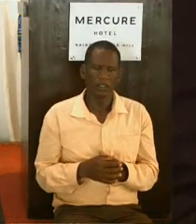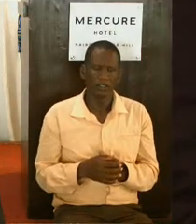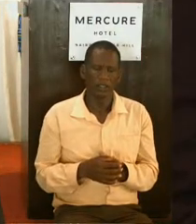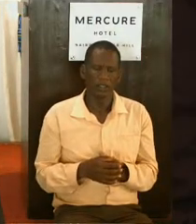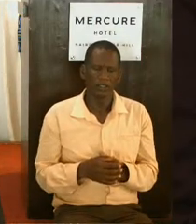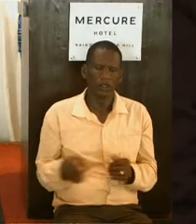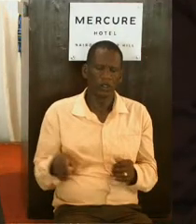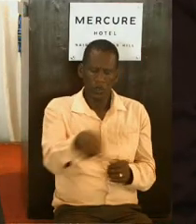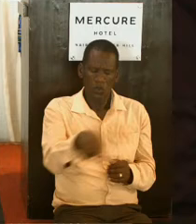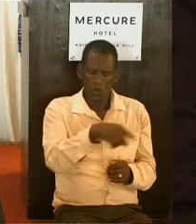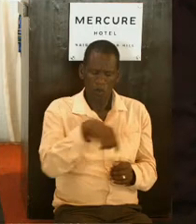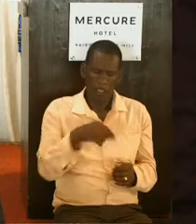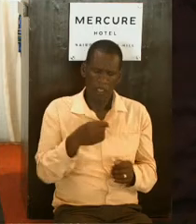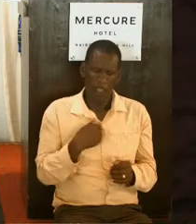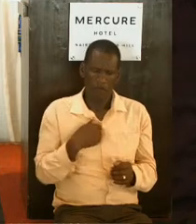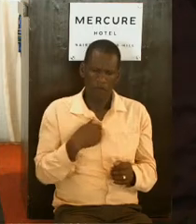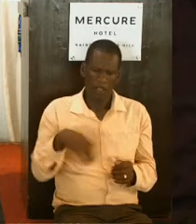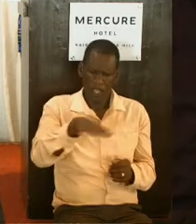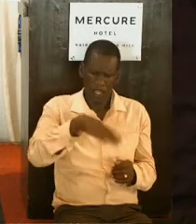we have about